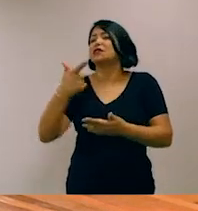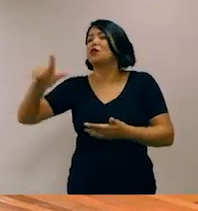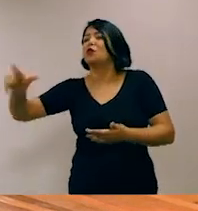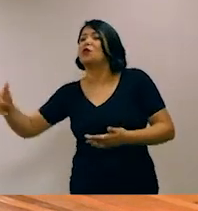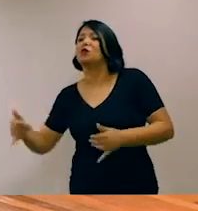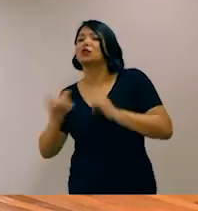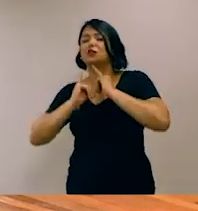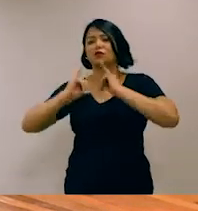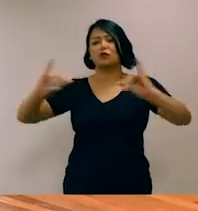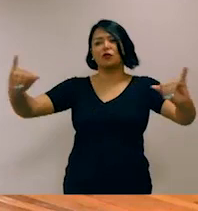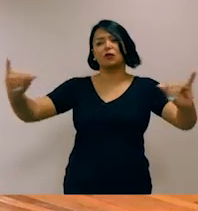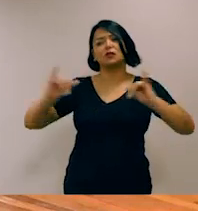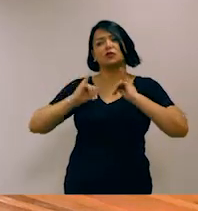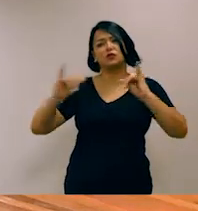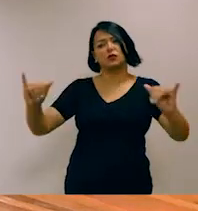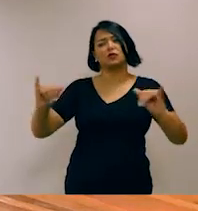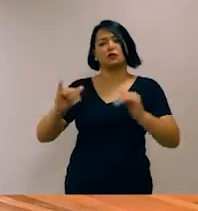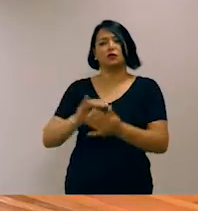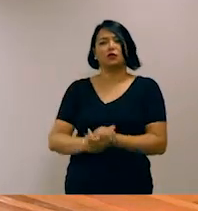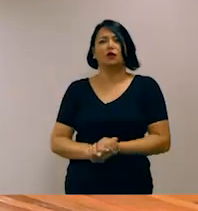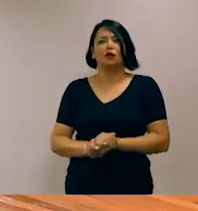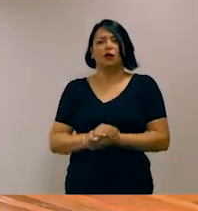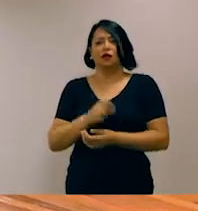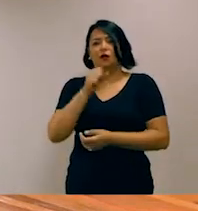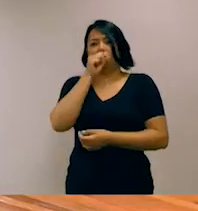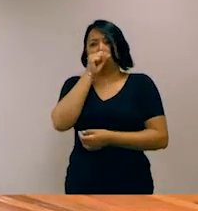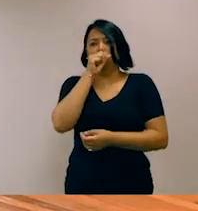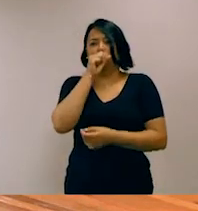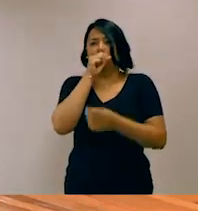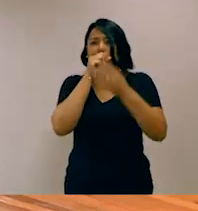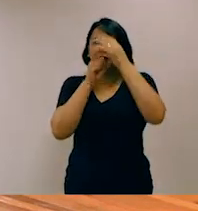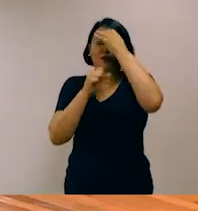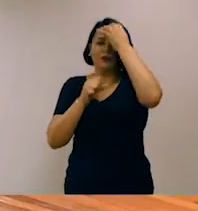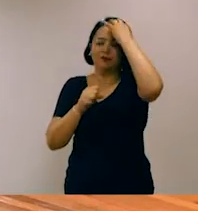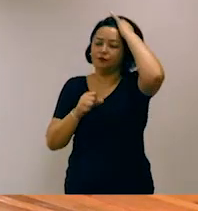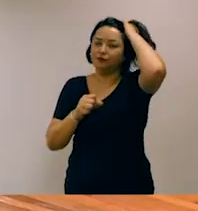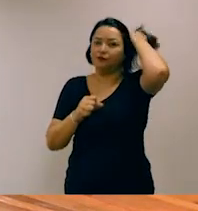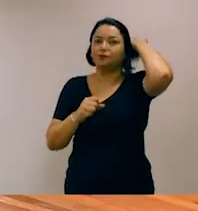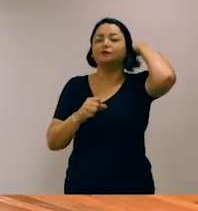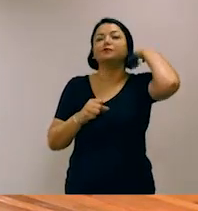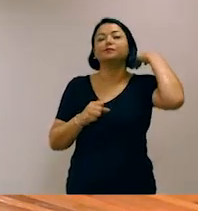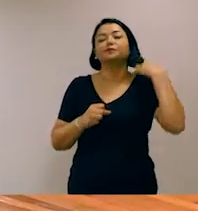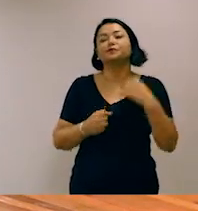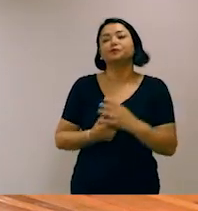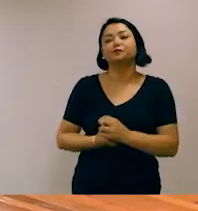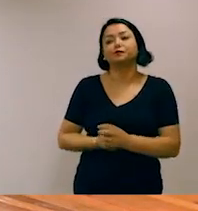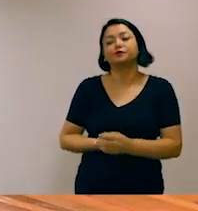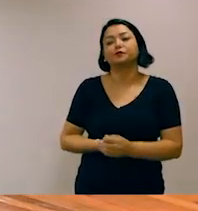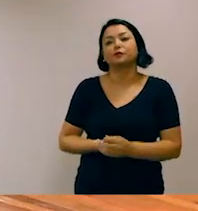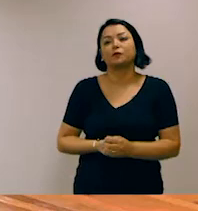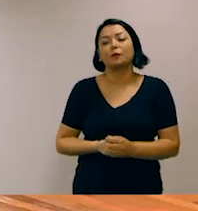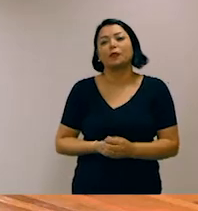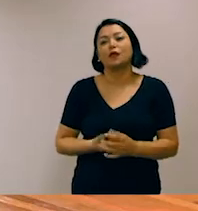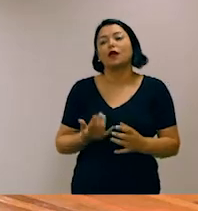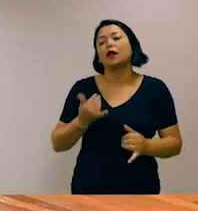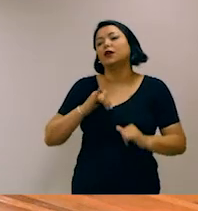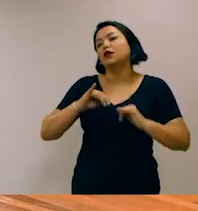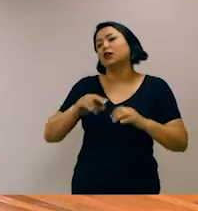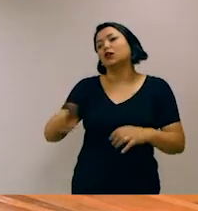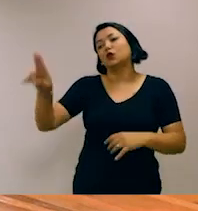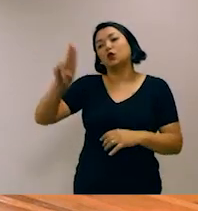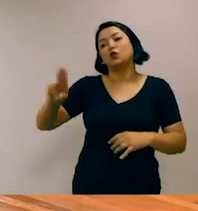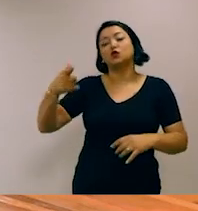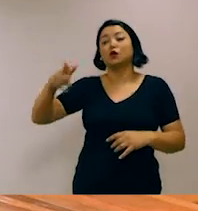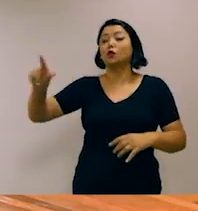to access other pieces of information. And so we didn't go into details at that time,